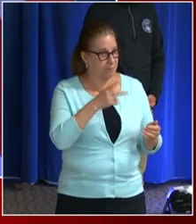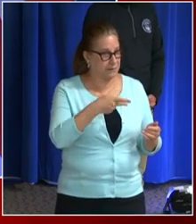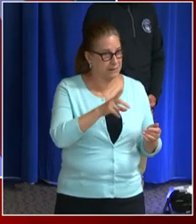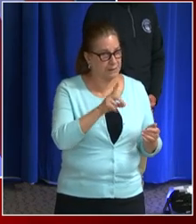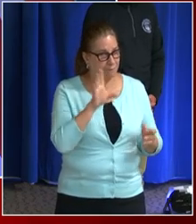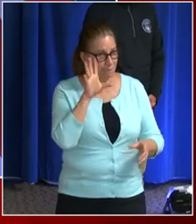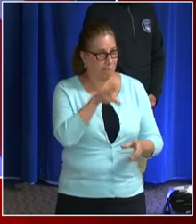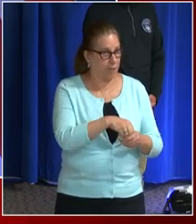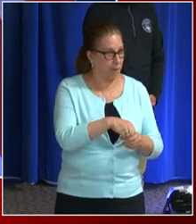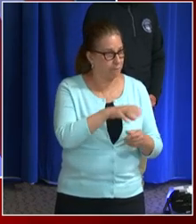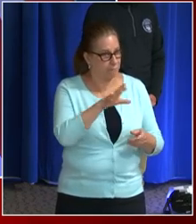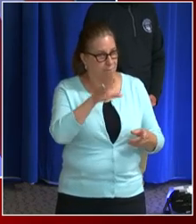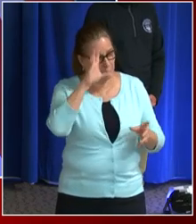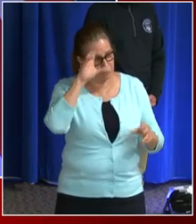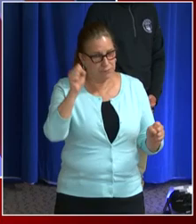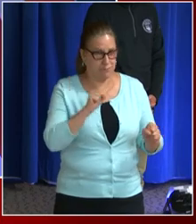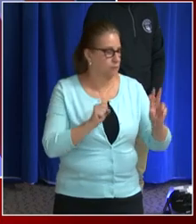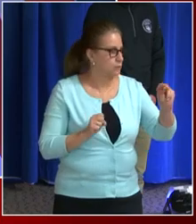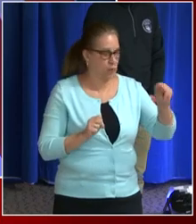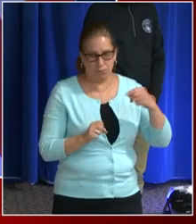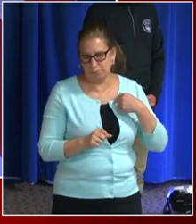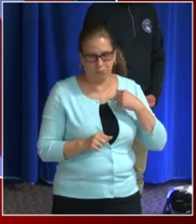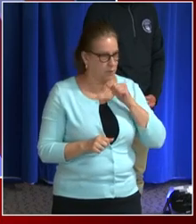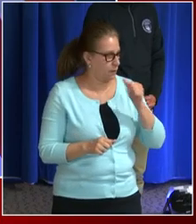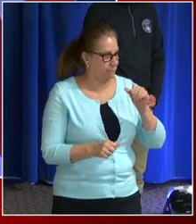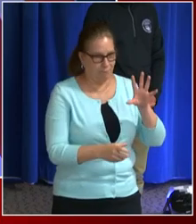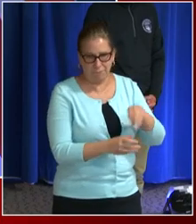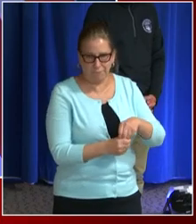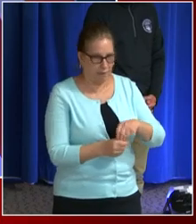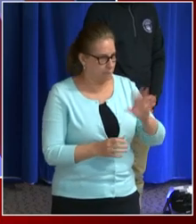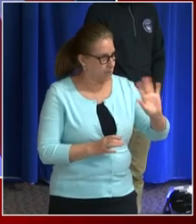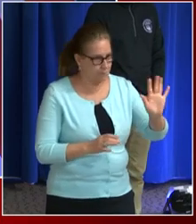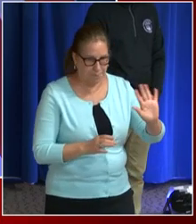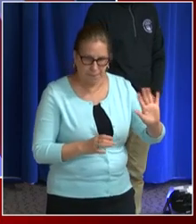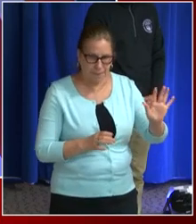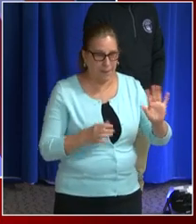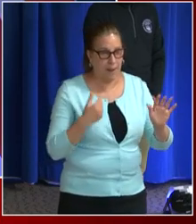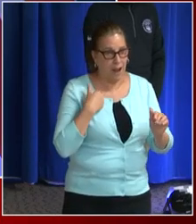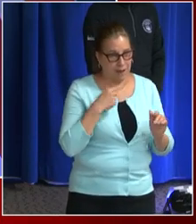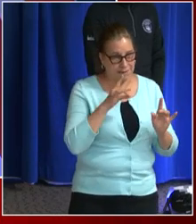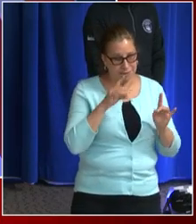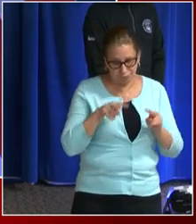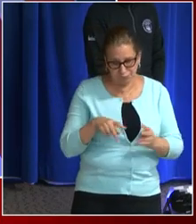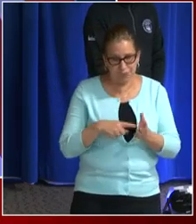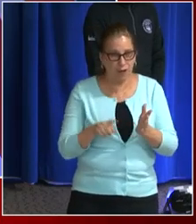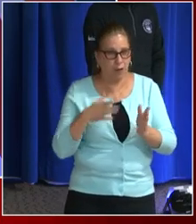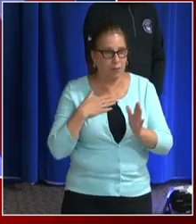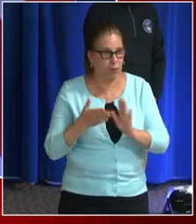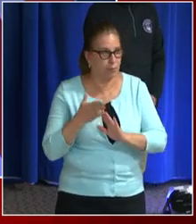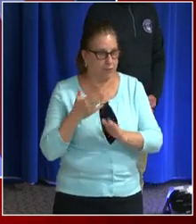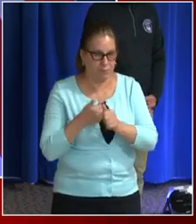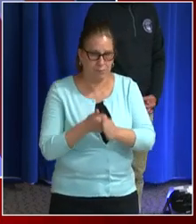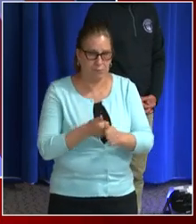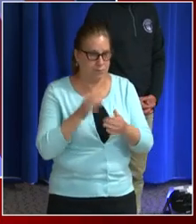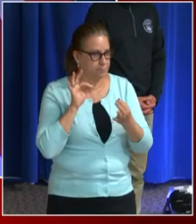is inaccurate. I'll go back and look at our operation to ensure that that was the case. So you're not aware that your